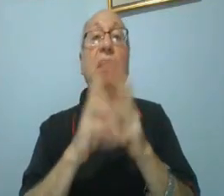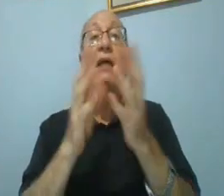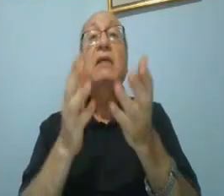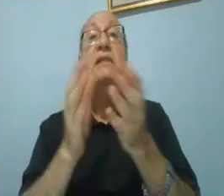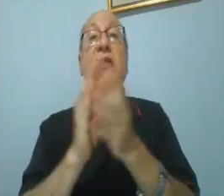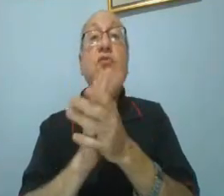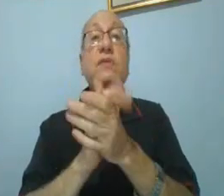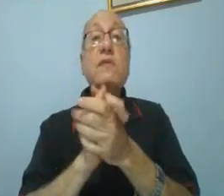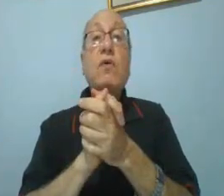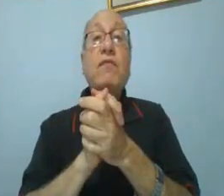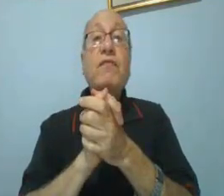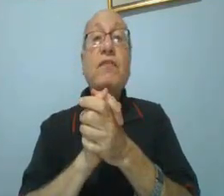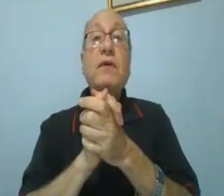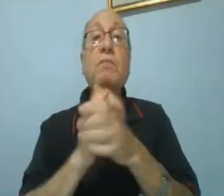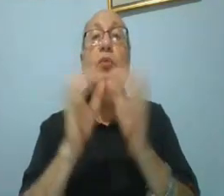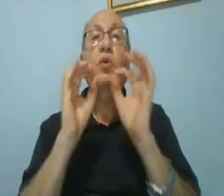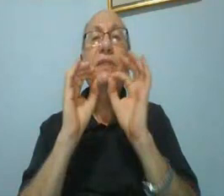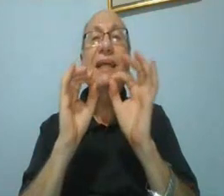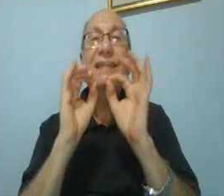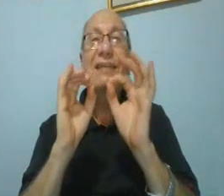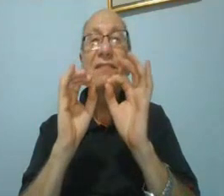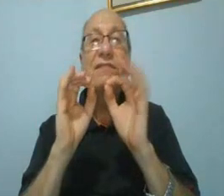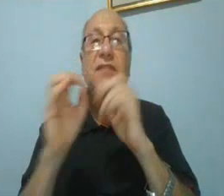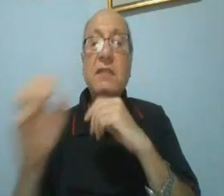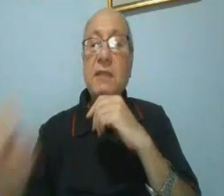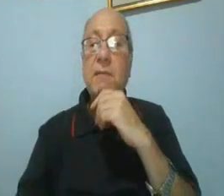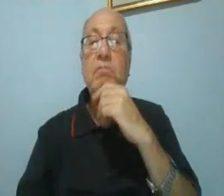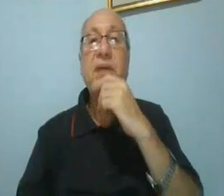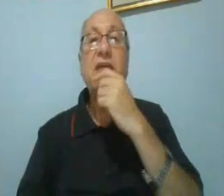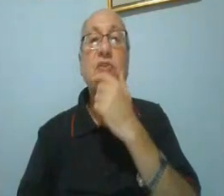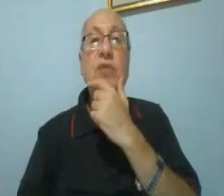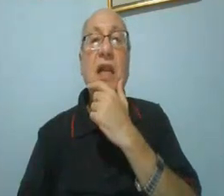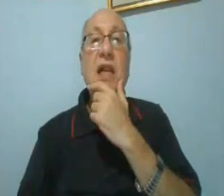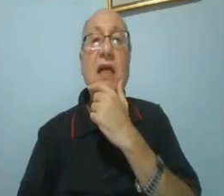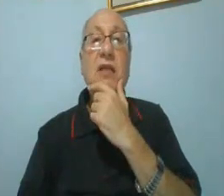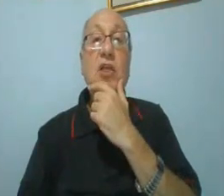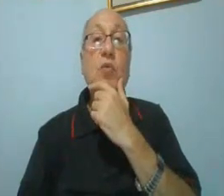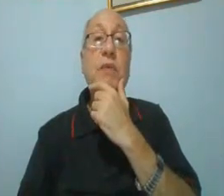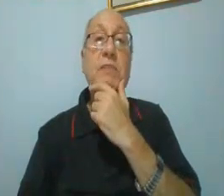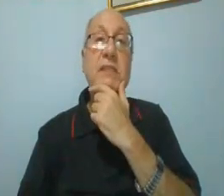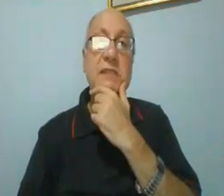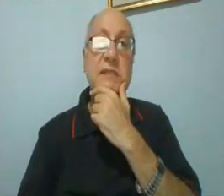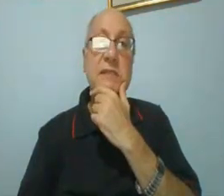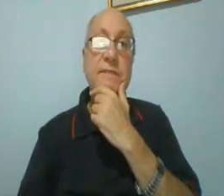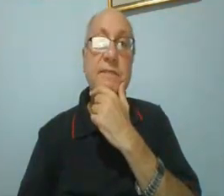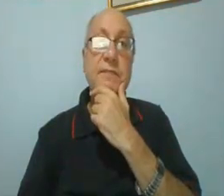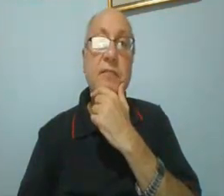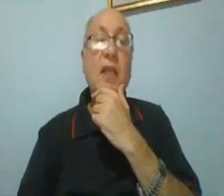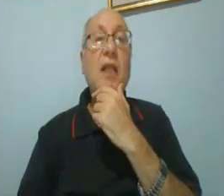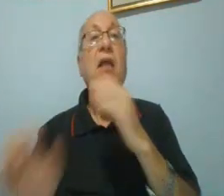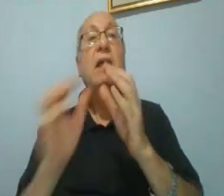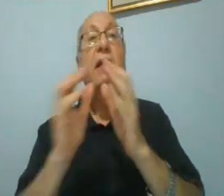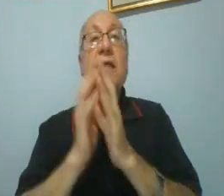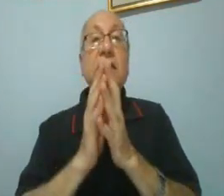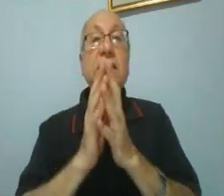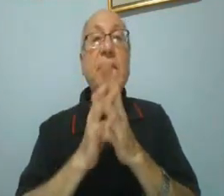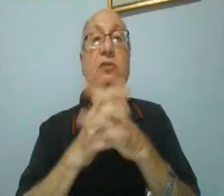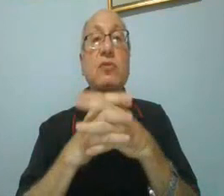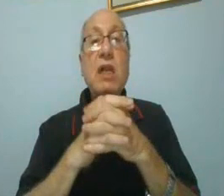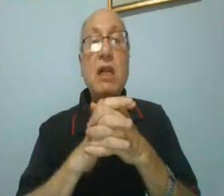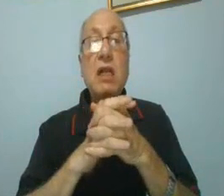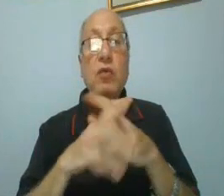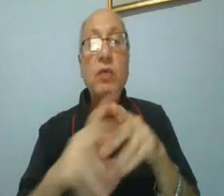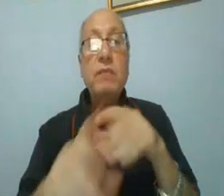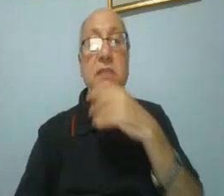decontamination, the use of protective personal equipments.